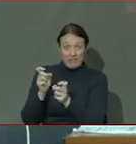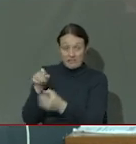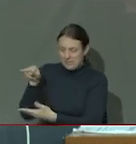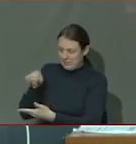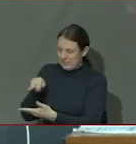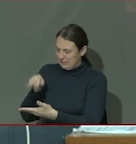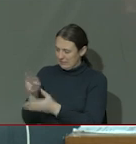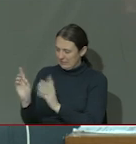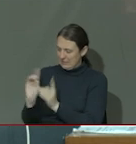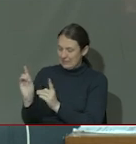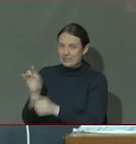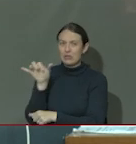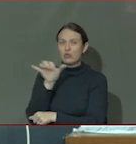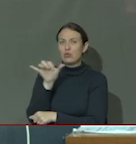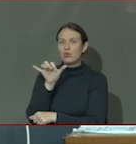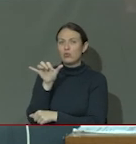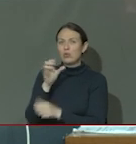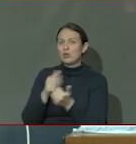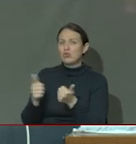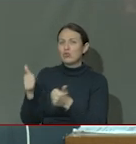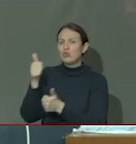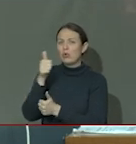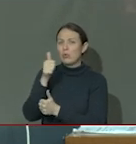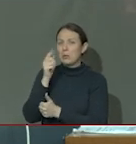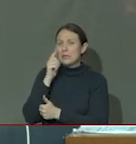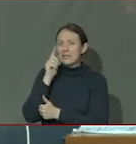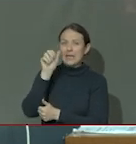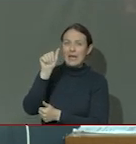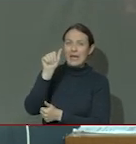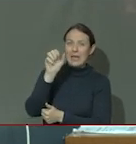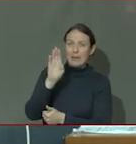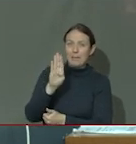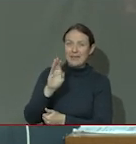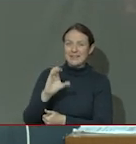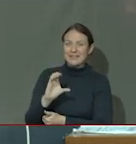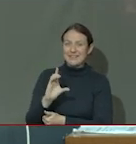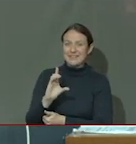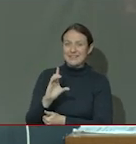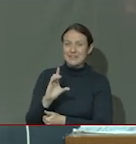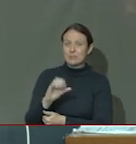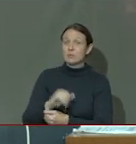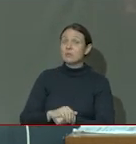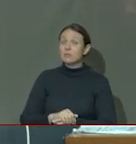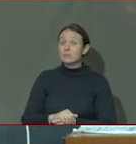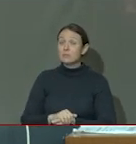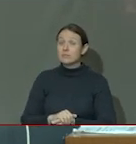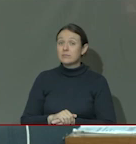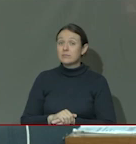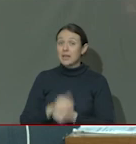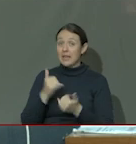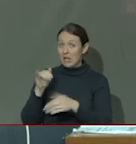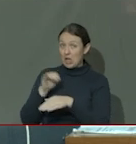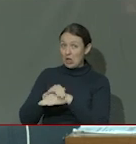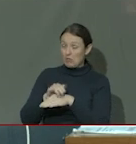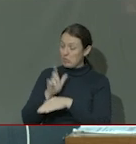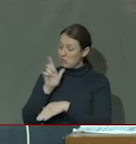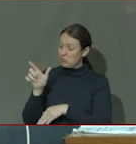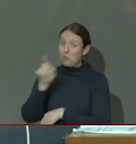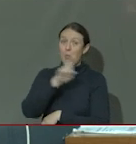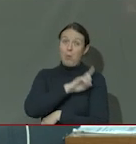discuss what dominance is there shown in A, B, and C, and tell your friend